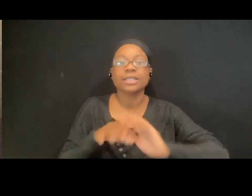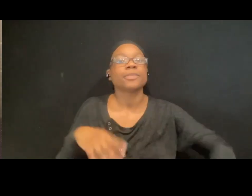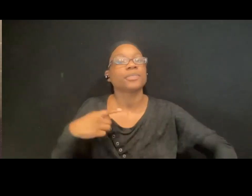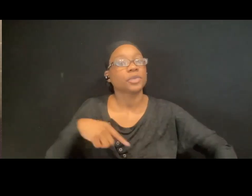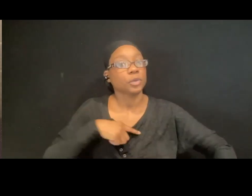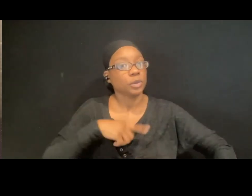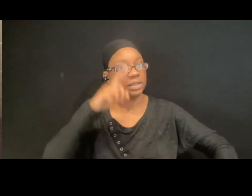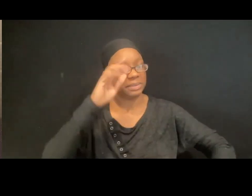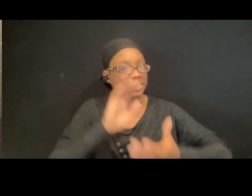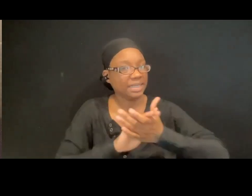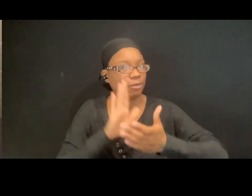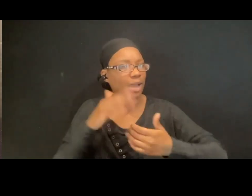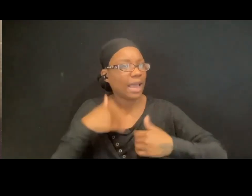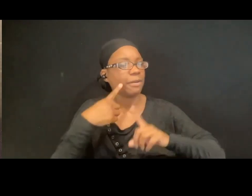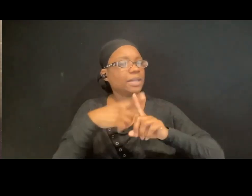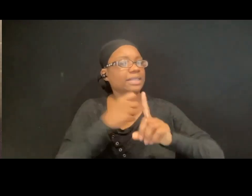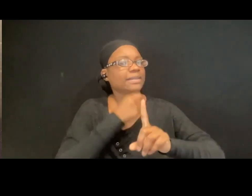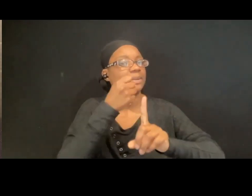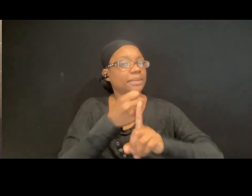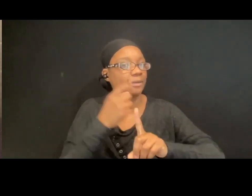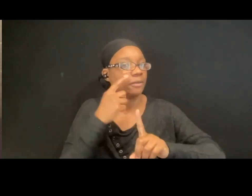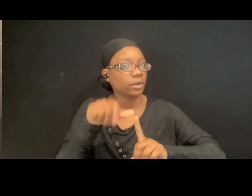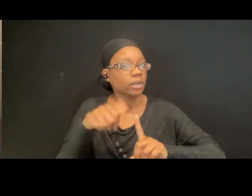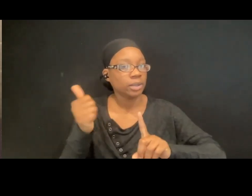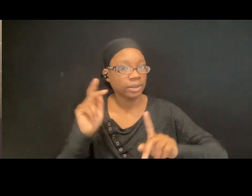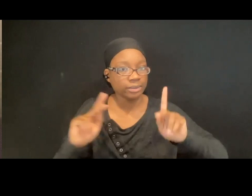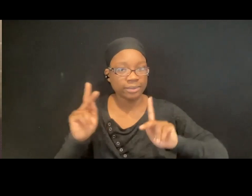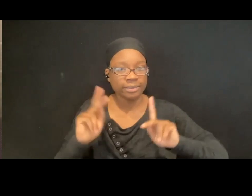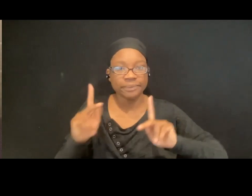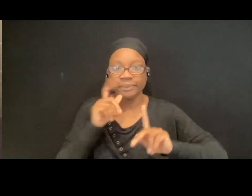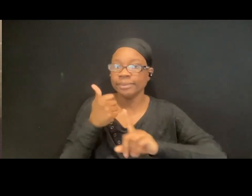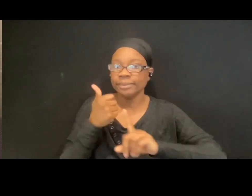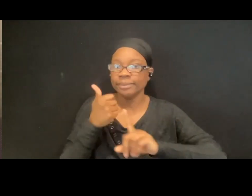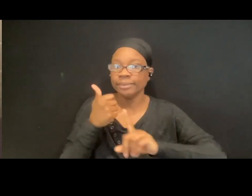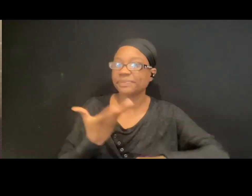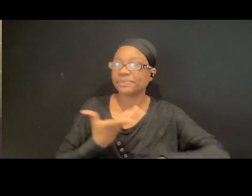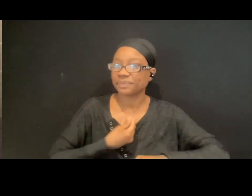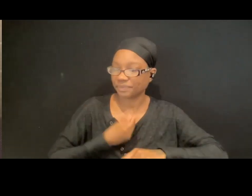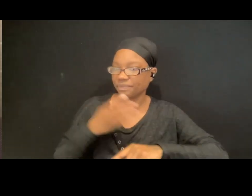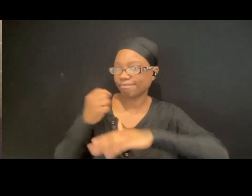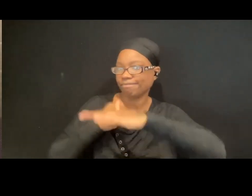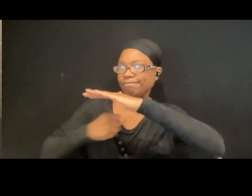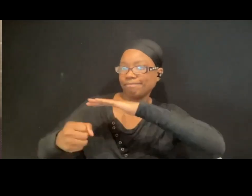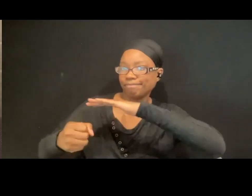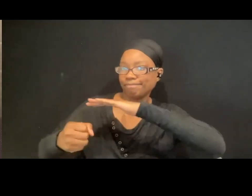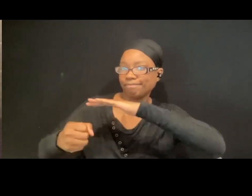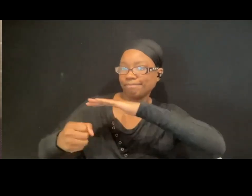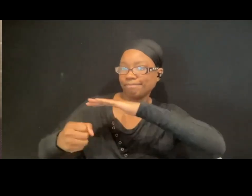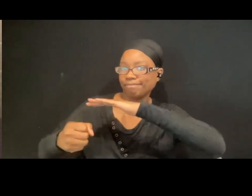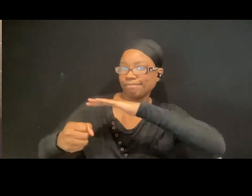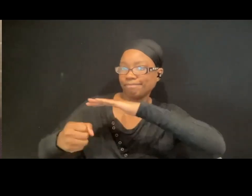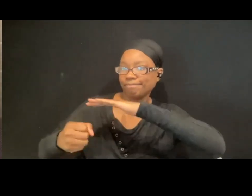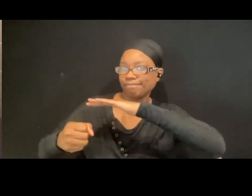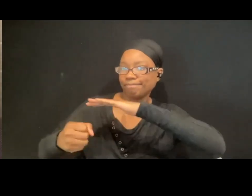this will have a positive impact for other people who are trans and inside a place of incarceration that